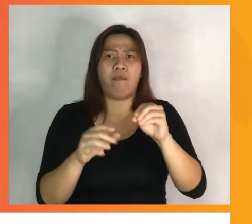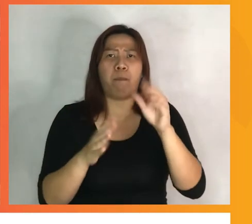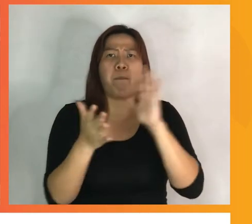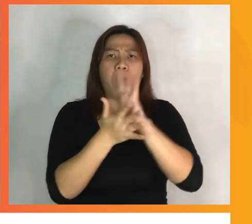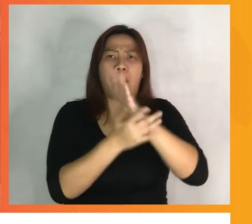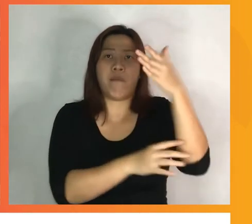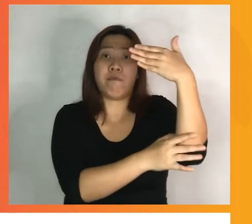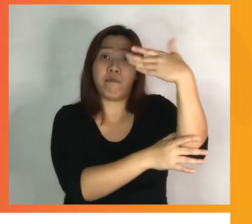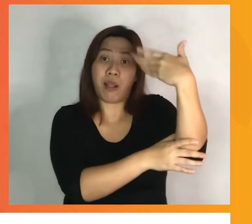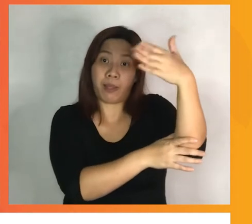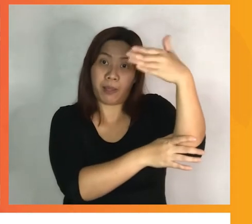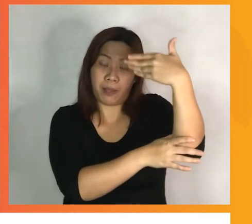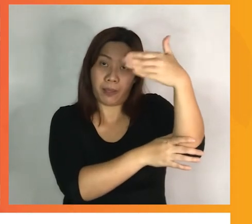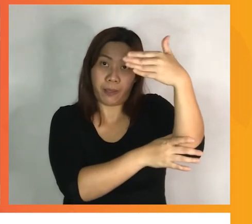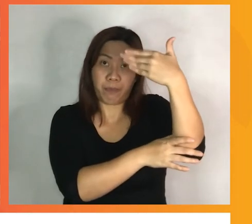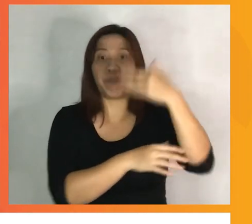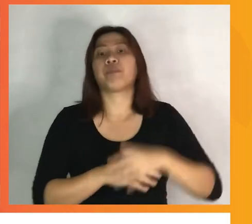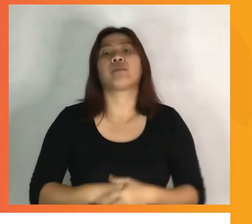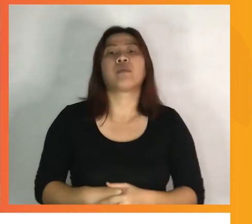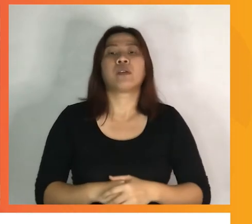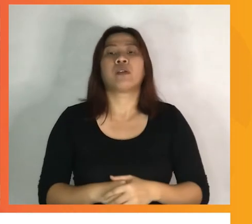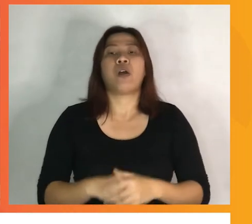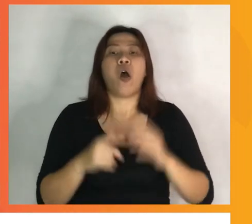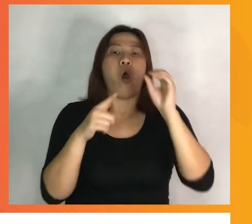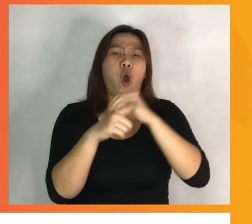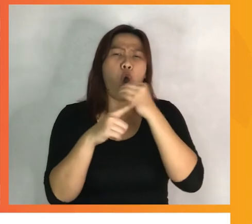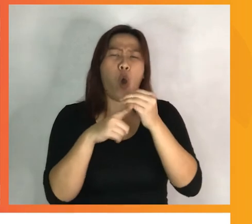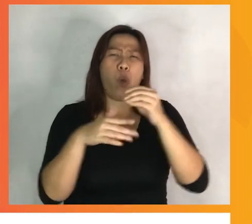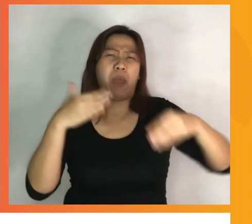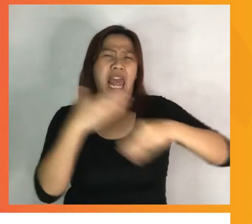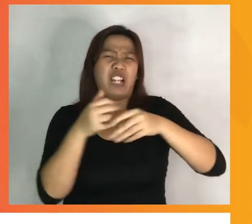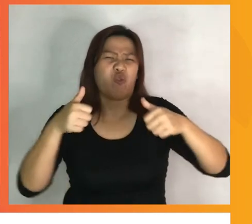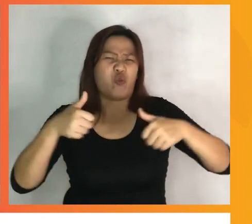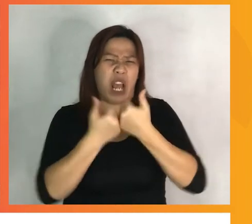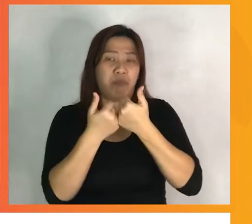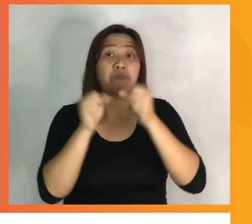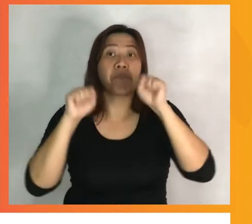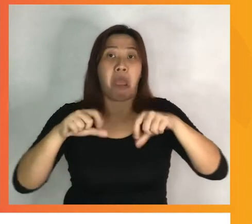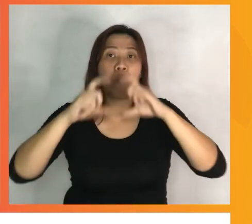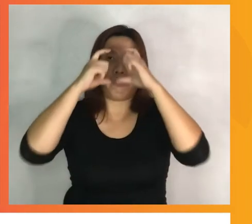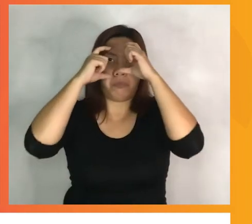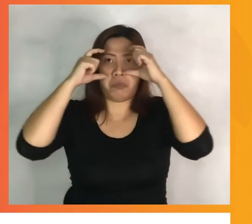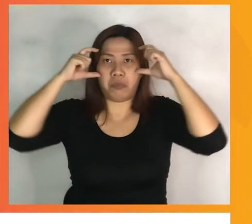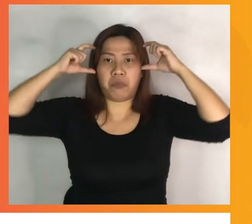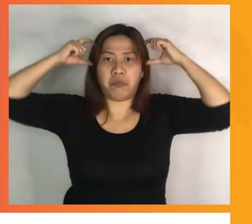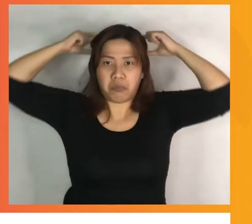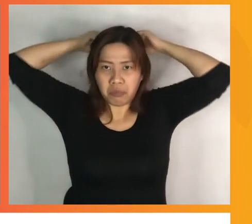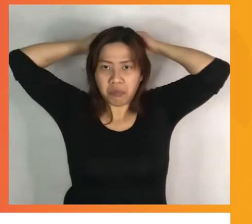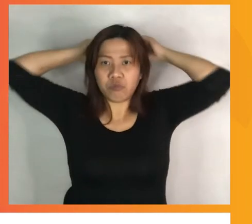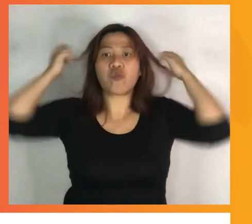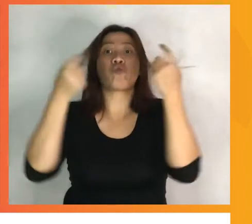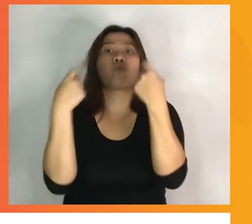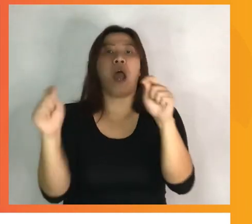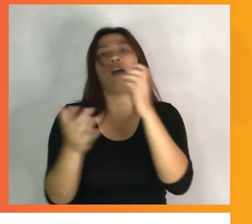paper flags. Or as an additional challenge, we can try the string trail whilst wearing eye